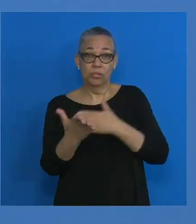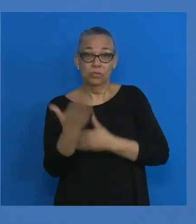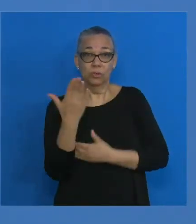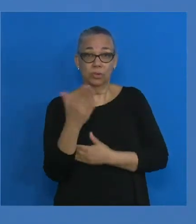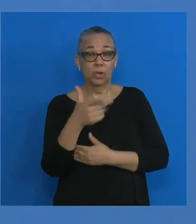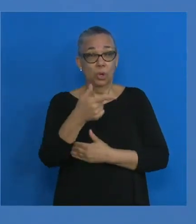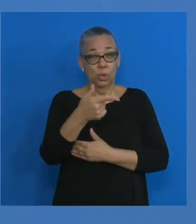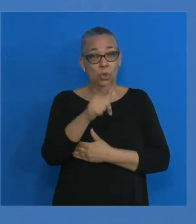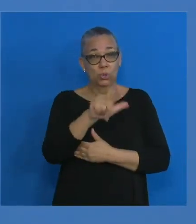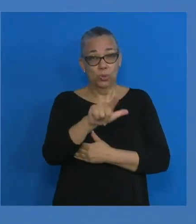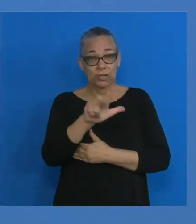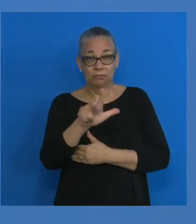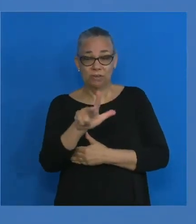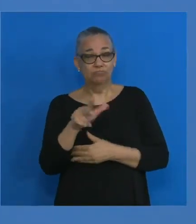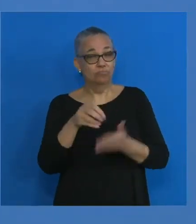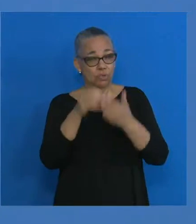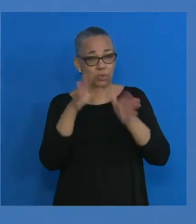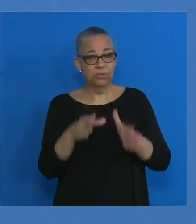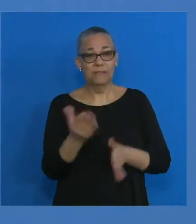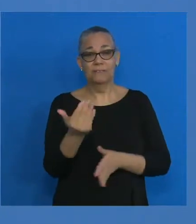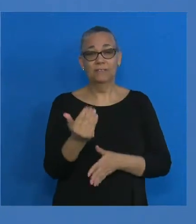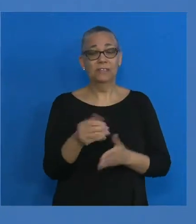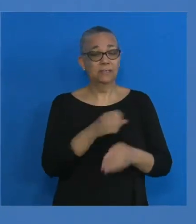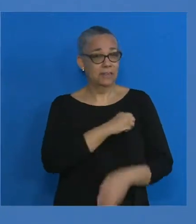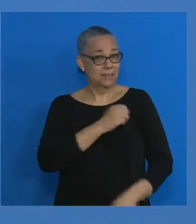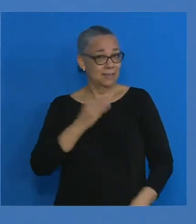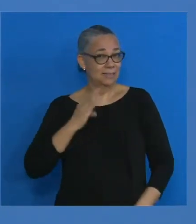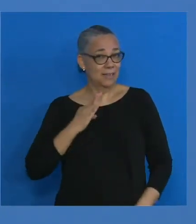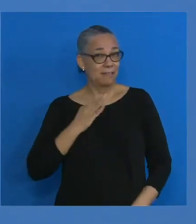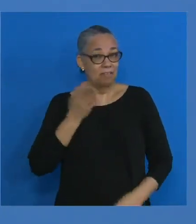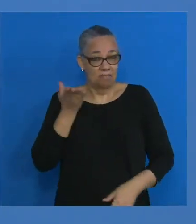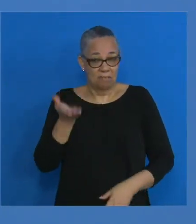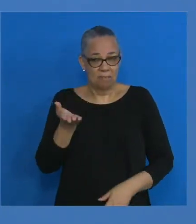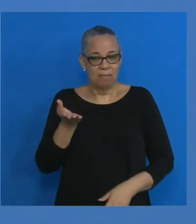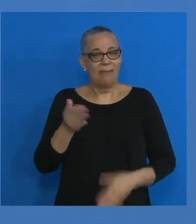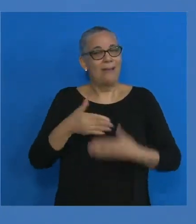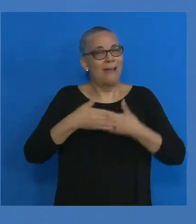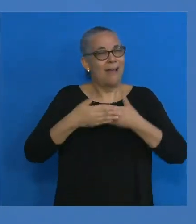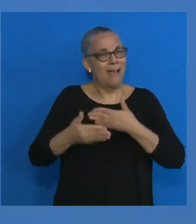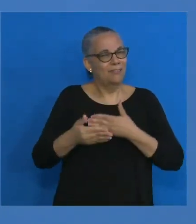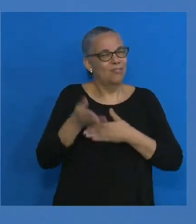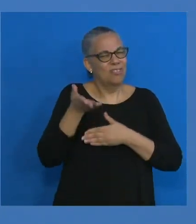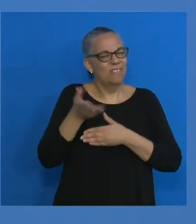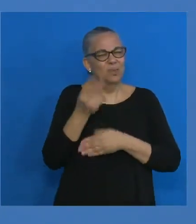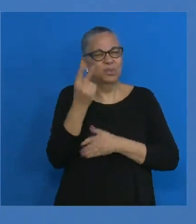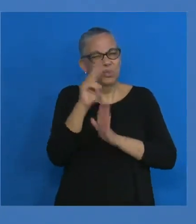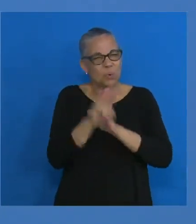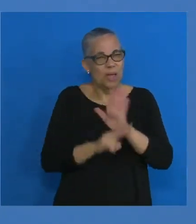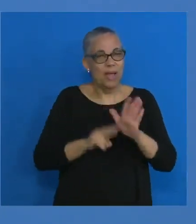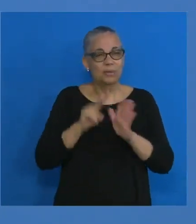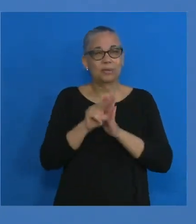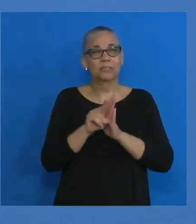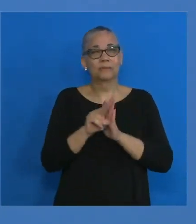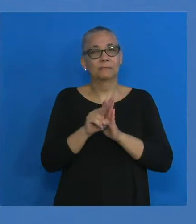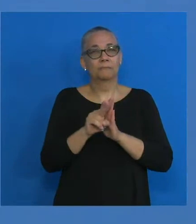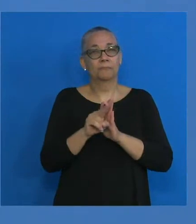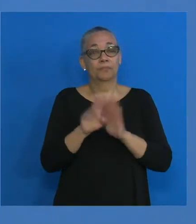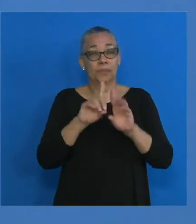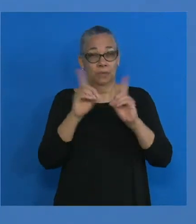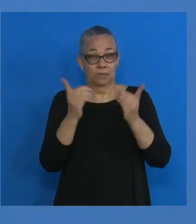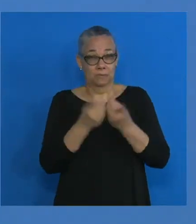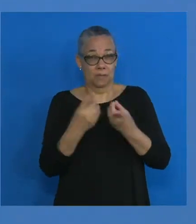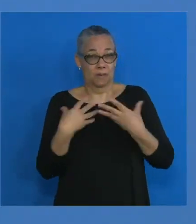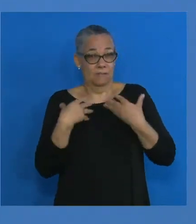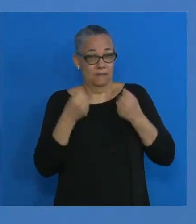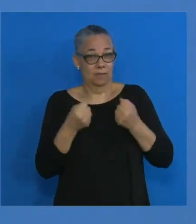23 students and 15 staff present. After students and staff had been on the site for 2 hours, the Department of Health gave instructions